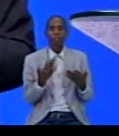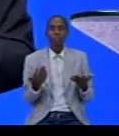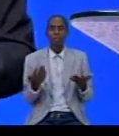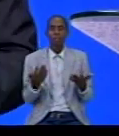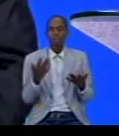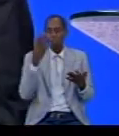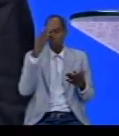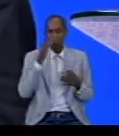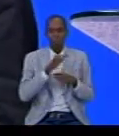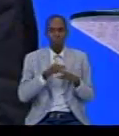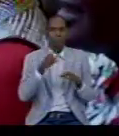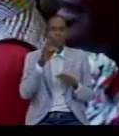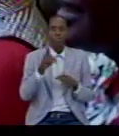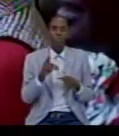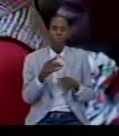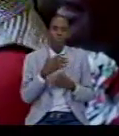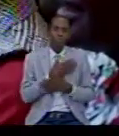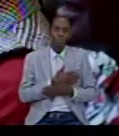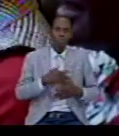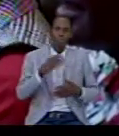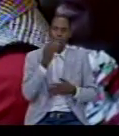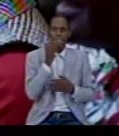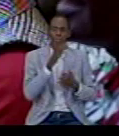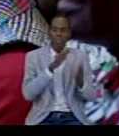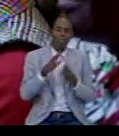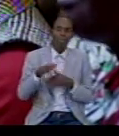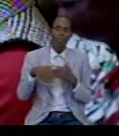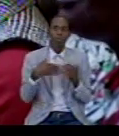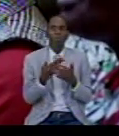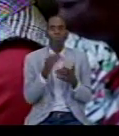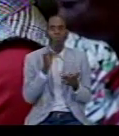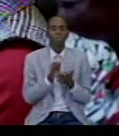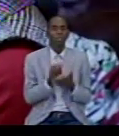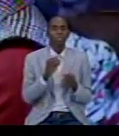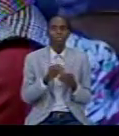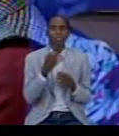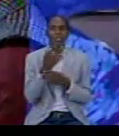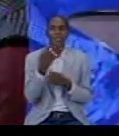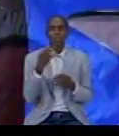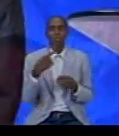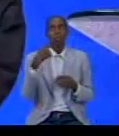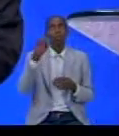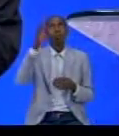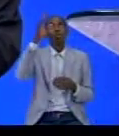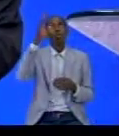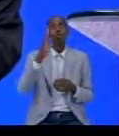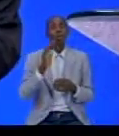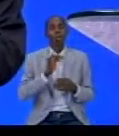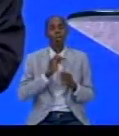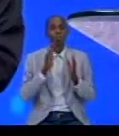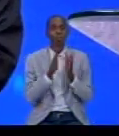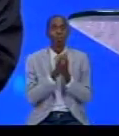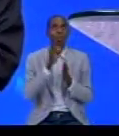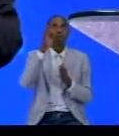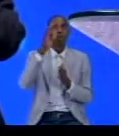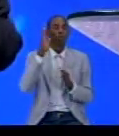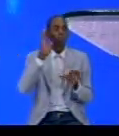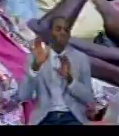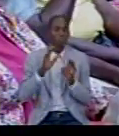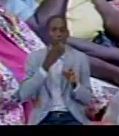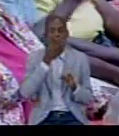enjoy your food and leave all that in the hands of God? And God will do the best for our